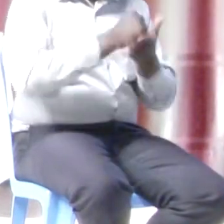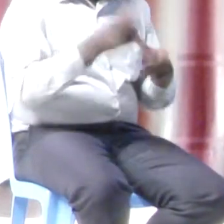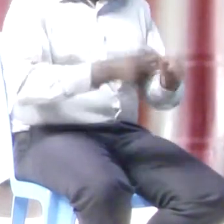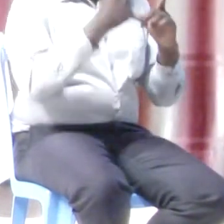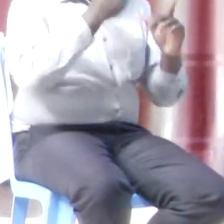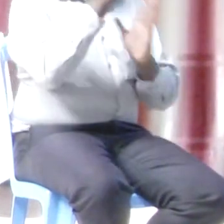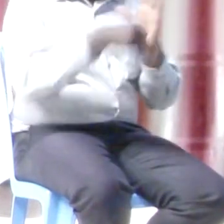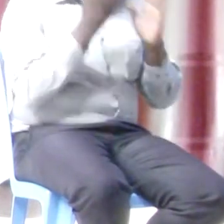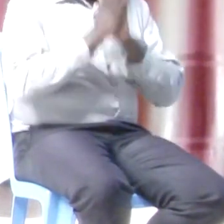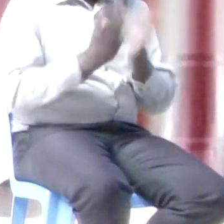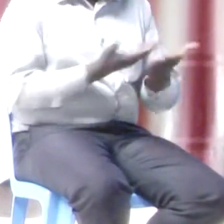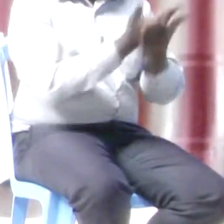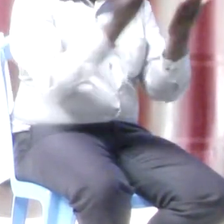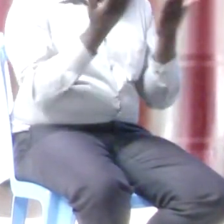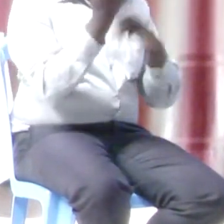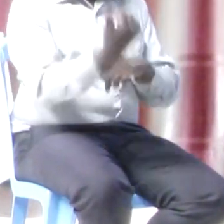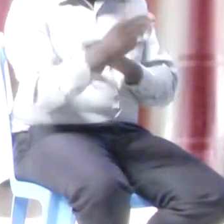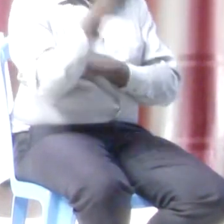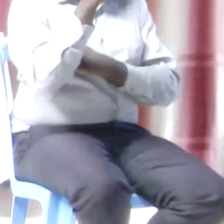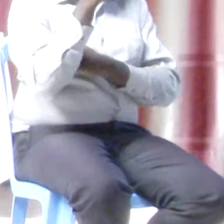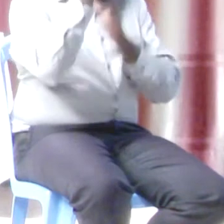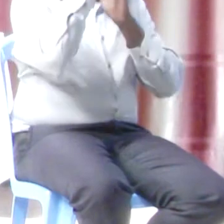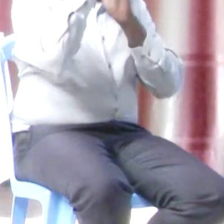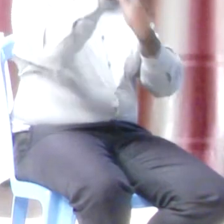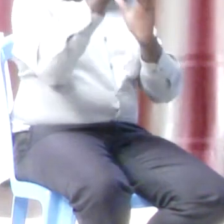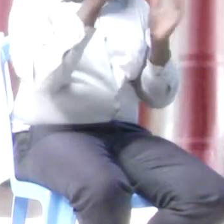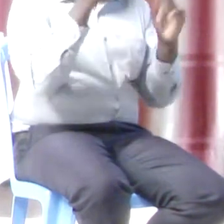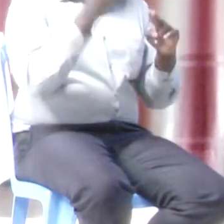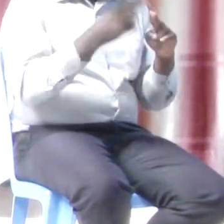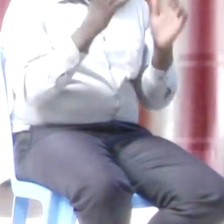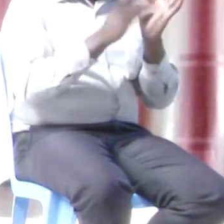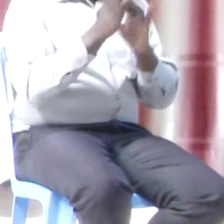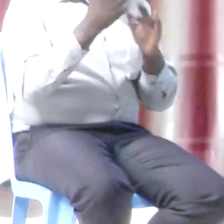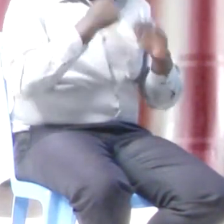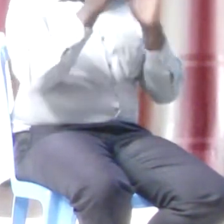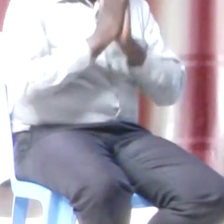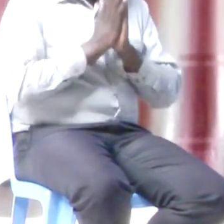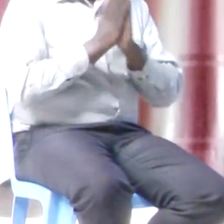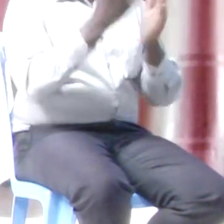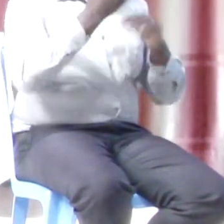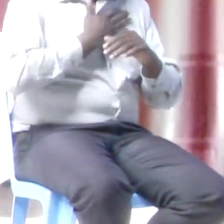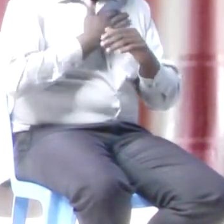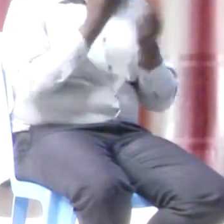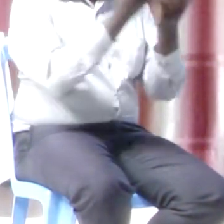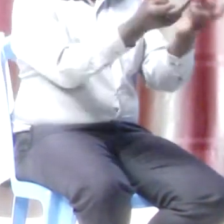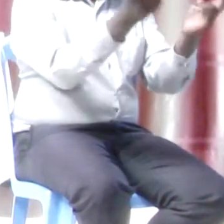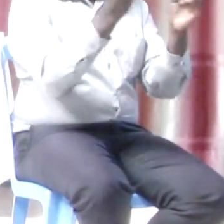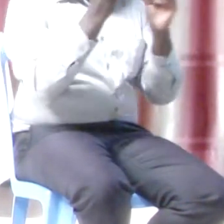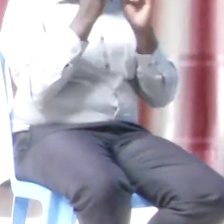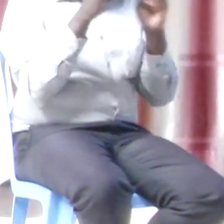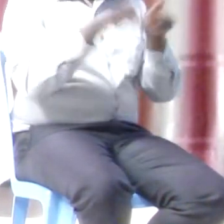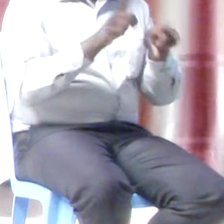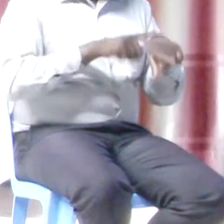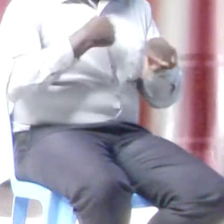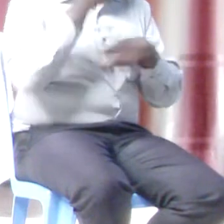God. Father, in the name of Jesus, I pray for my viewer. And Lord, I